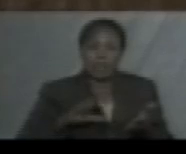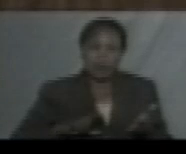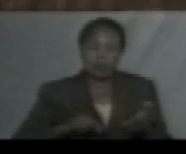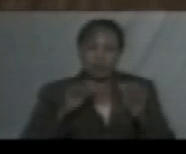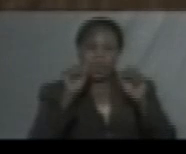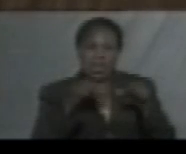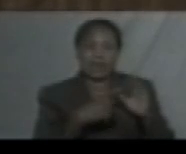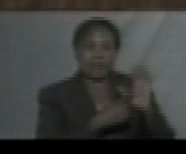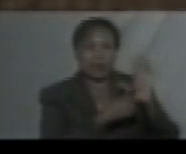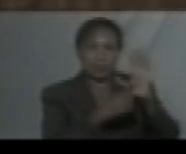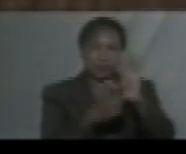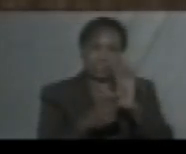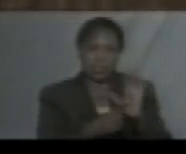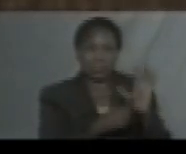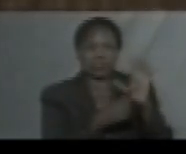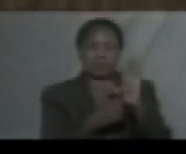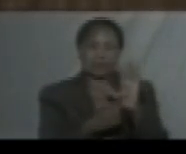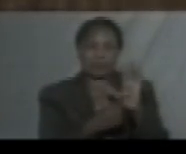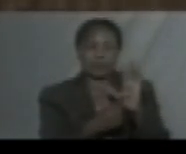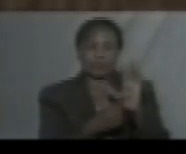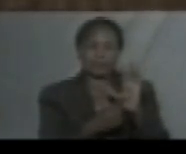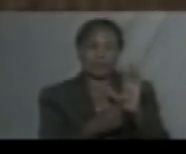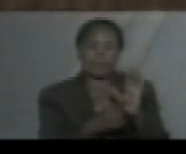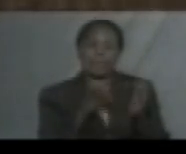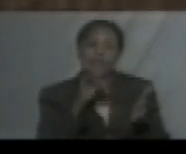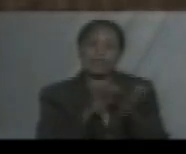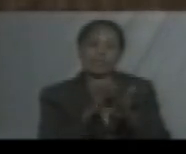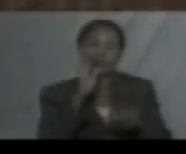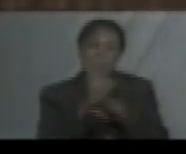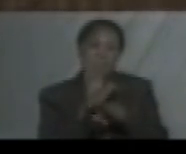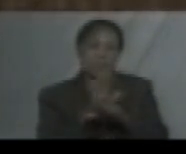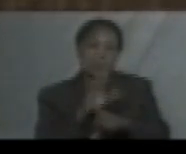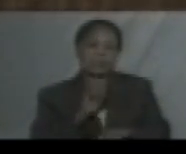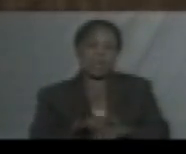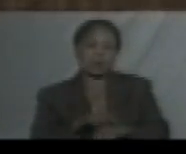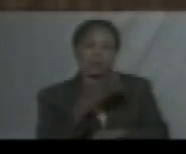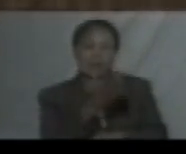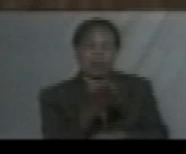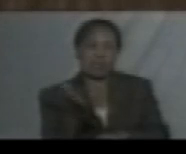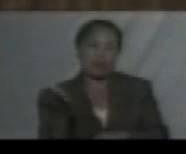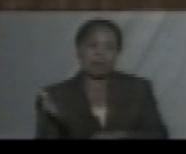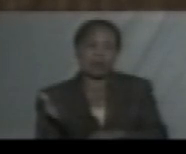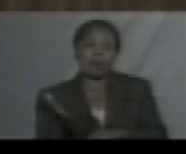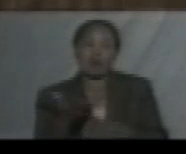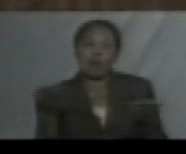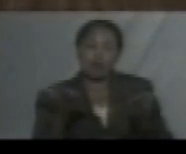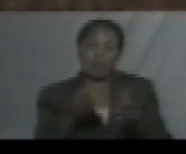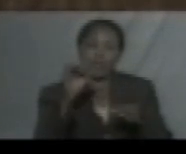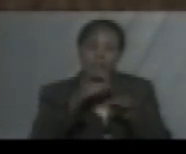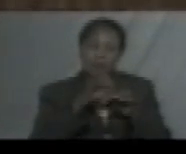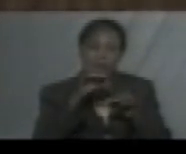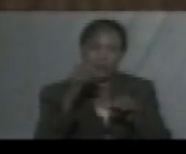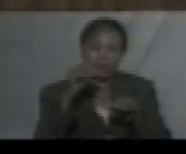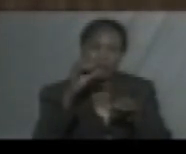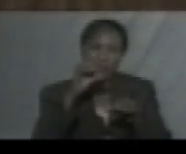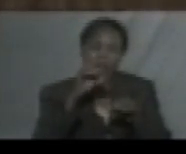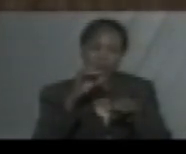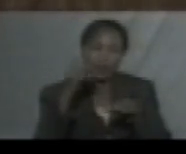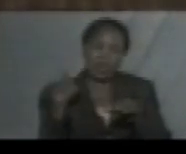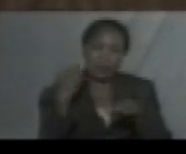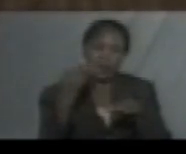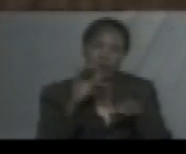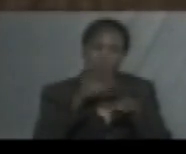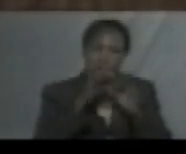be demonstrated that there were many instances where the voter turnout in